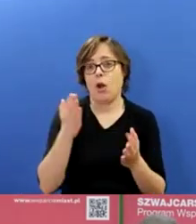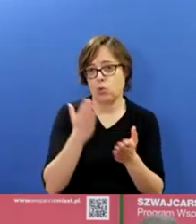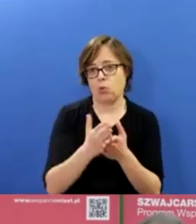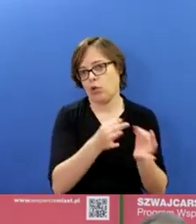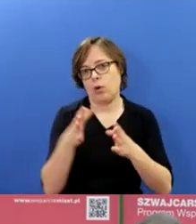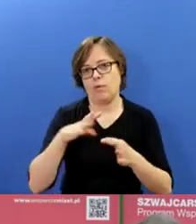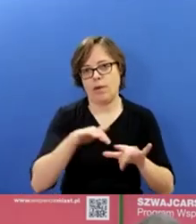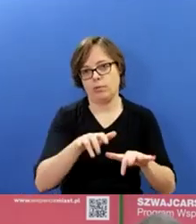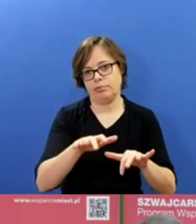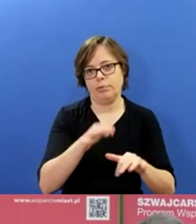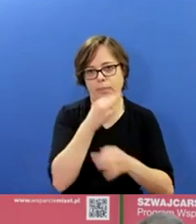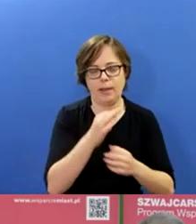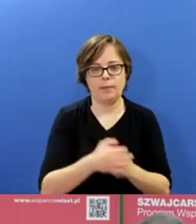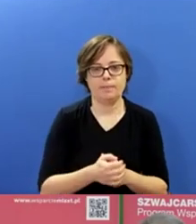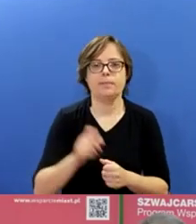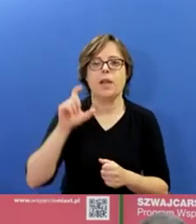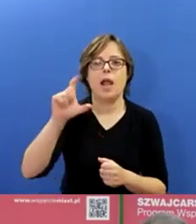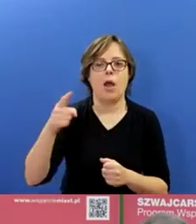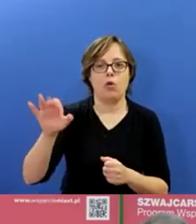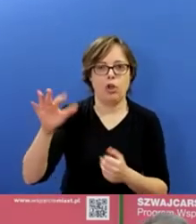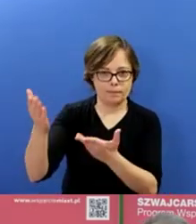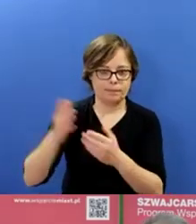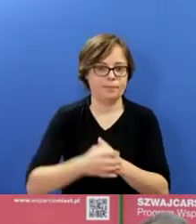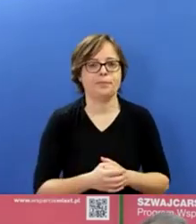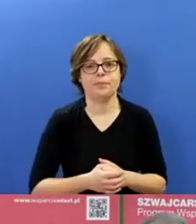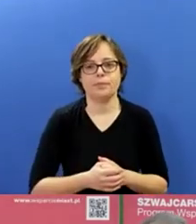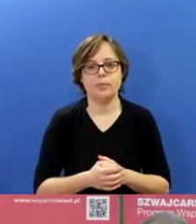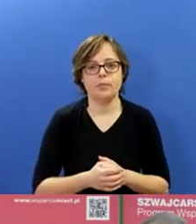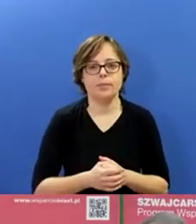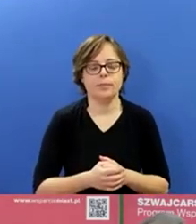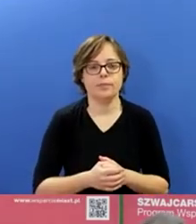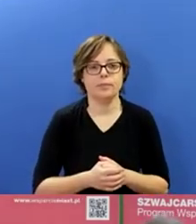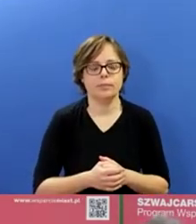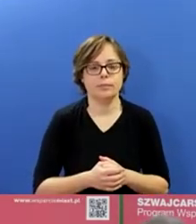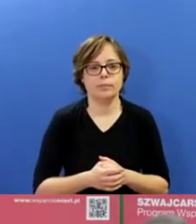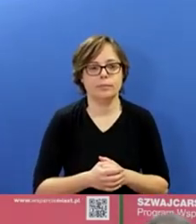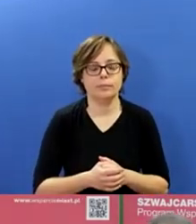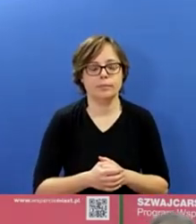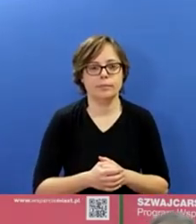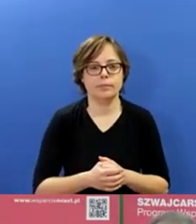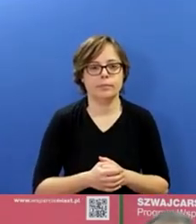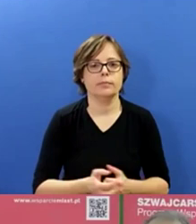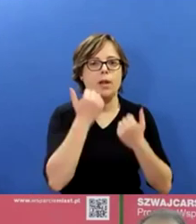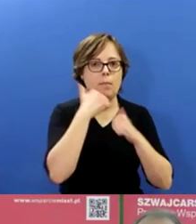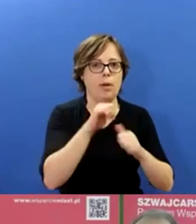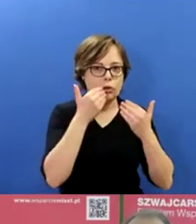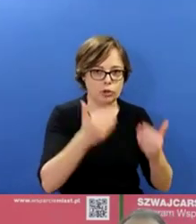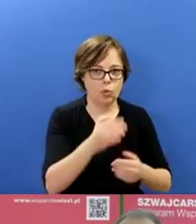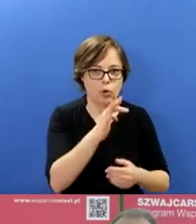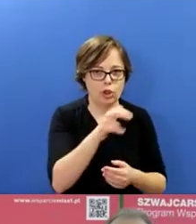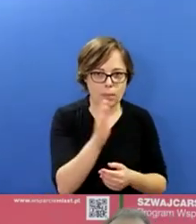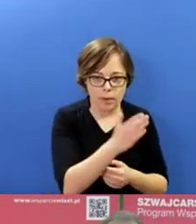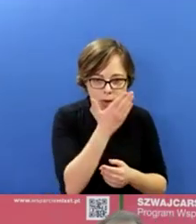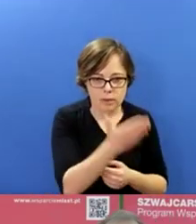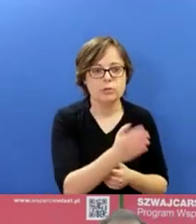free to ask the questions via the chat. Claudio, the floor is yours. Thank you very much, Thomas. Again, for the invitation and also